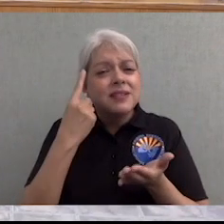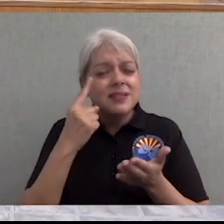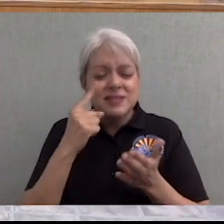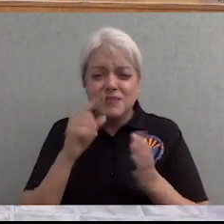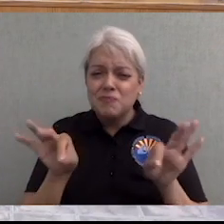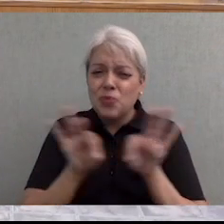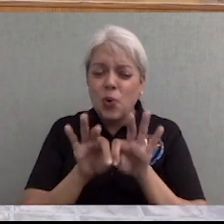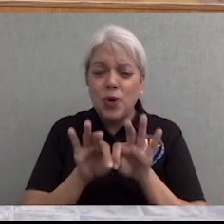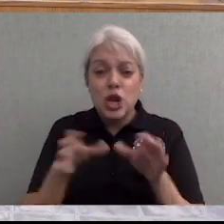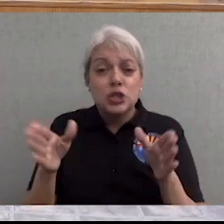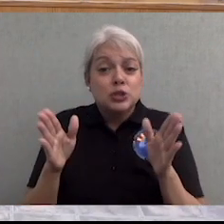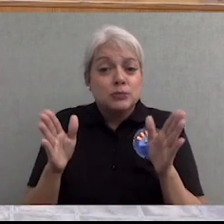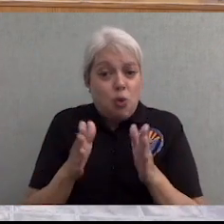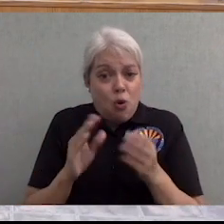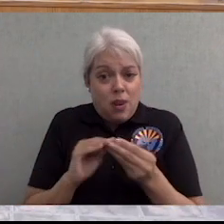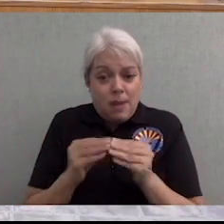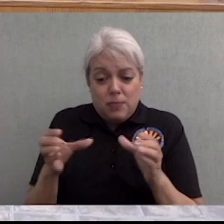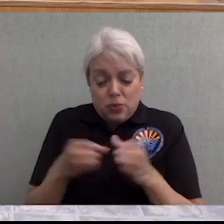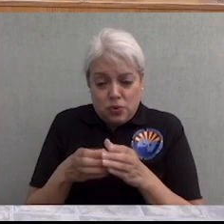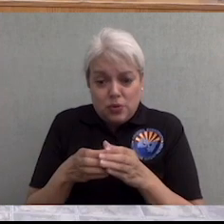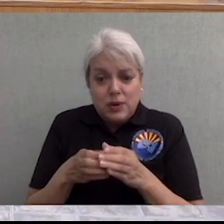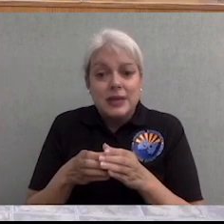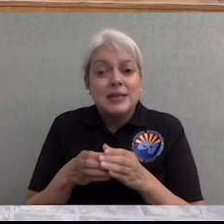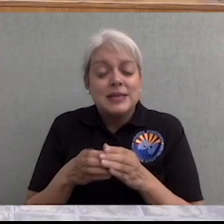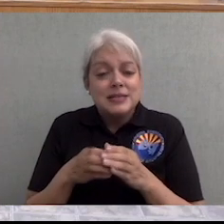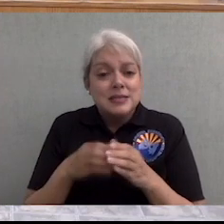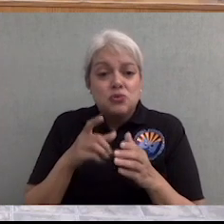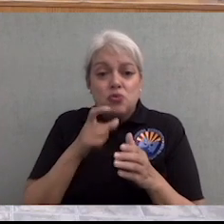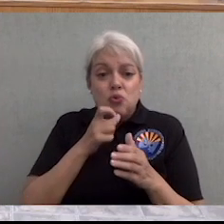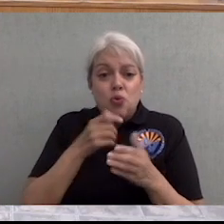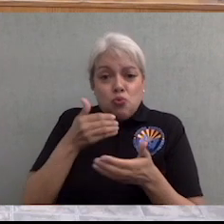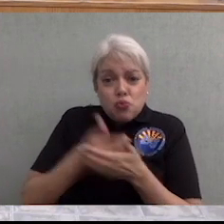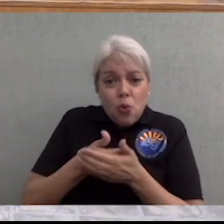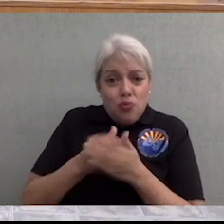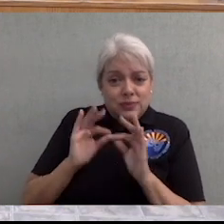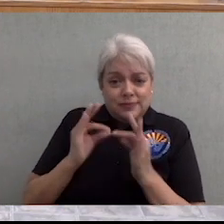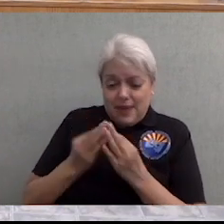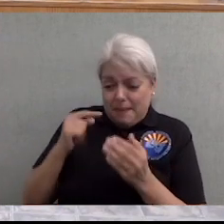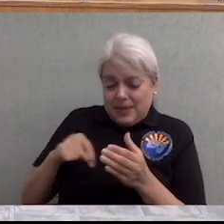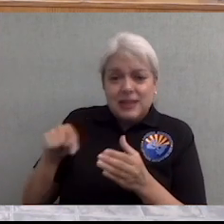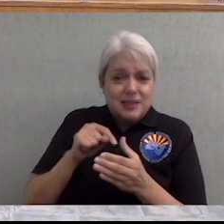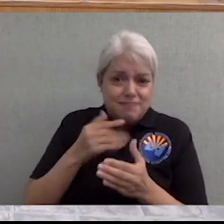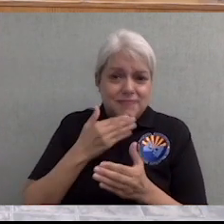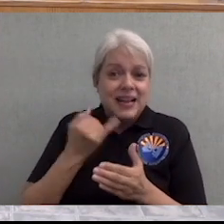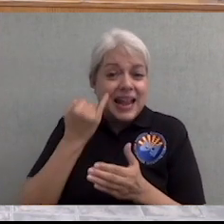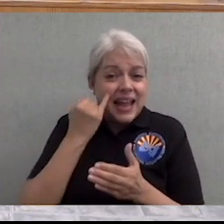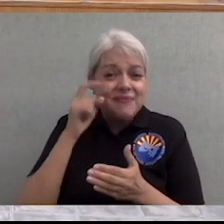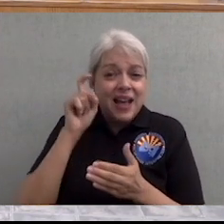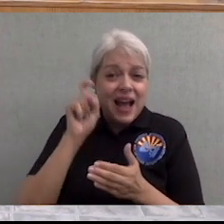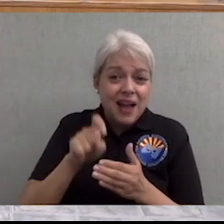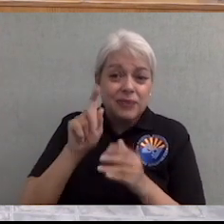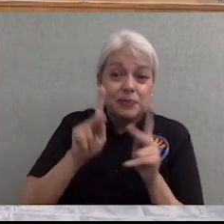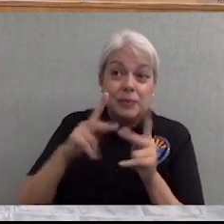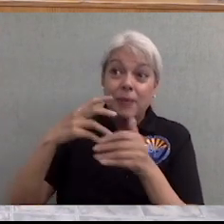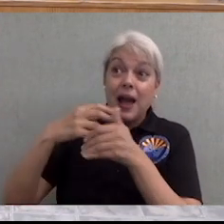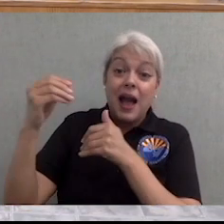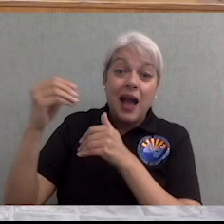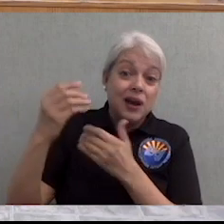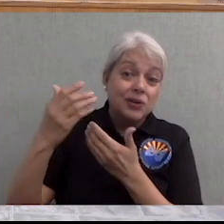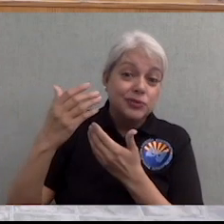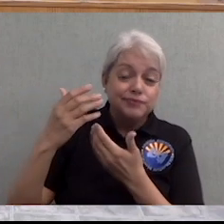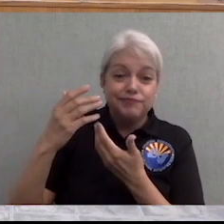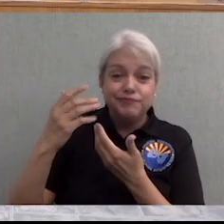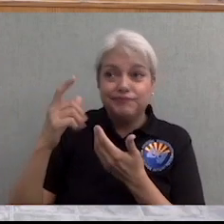family members is the best. If you have to have people come in from, if you have family